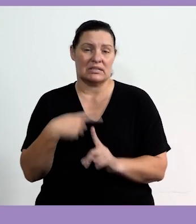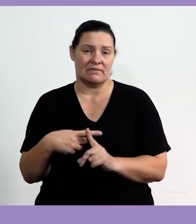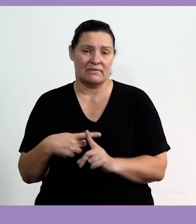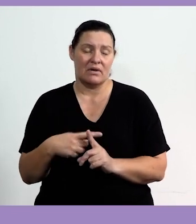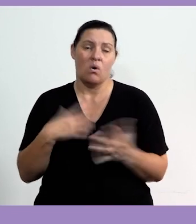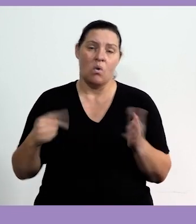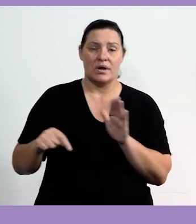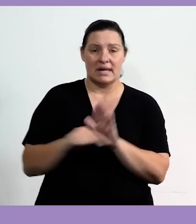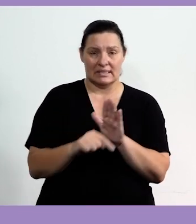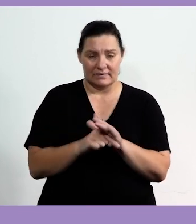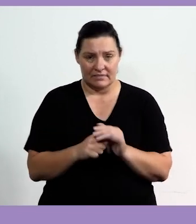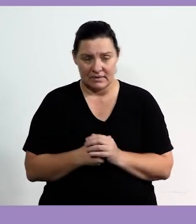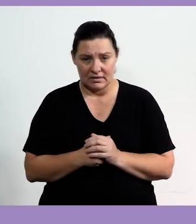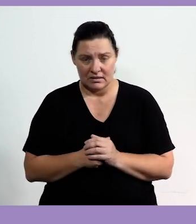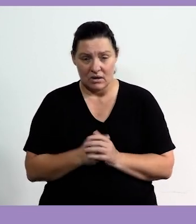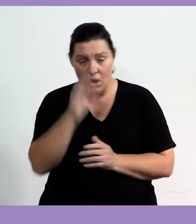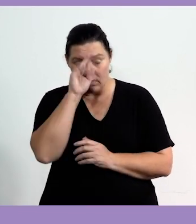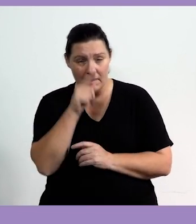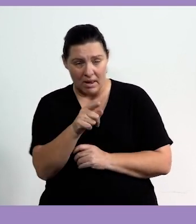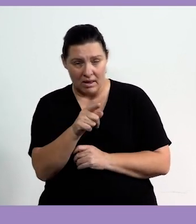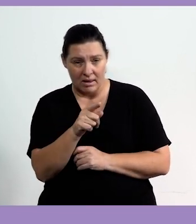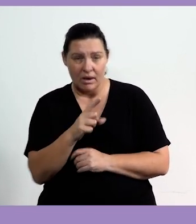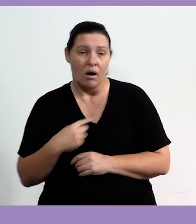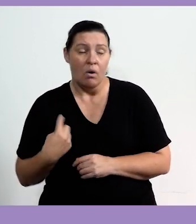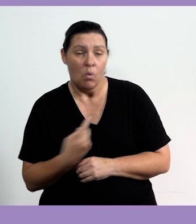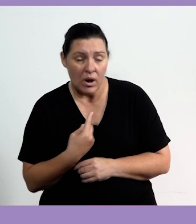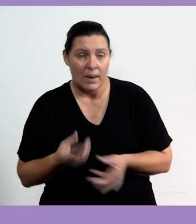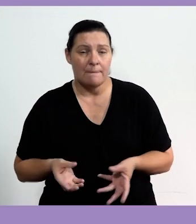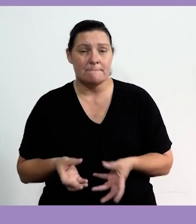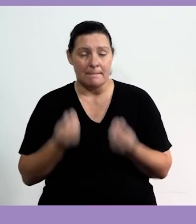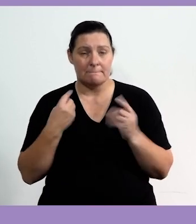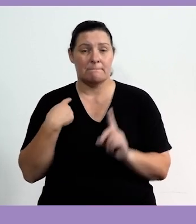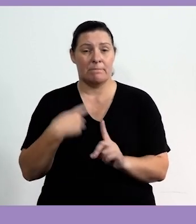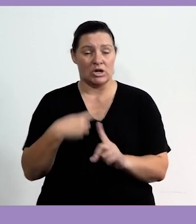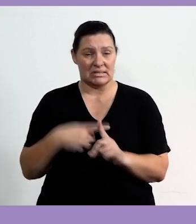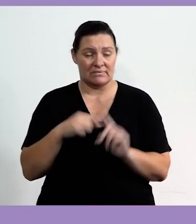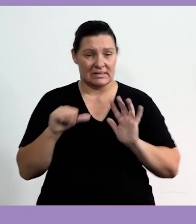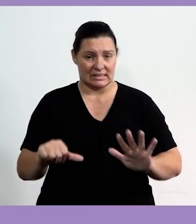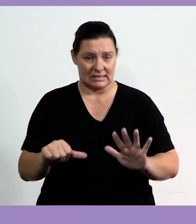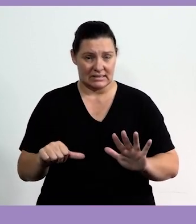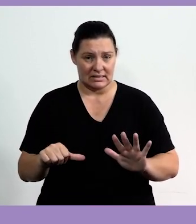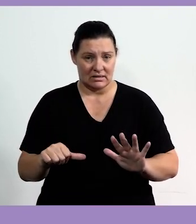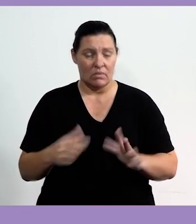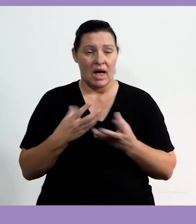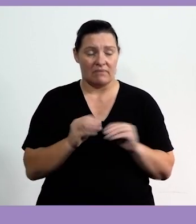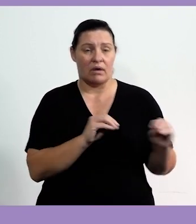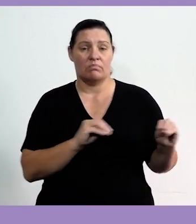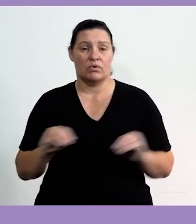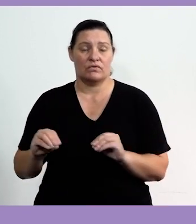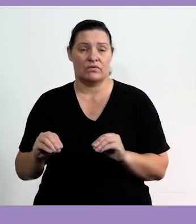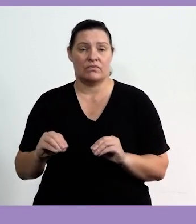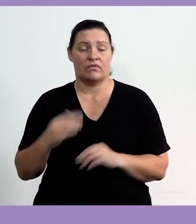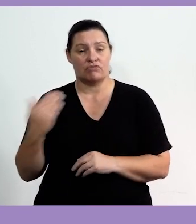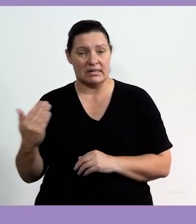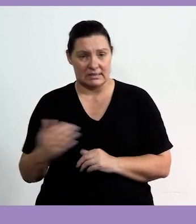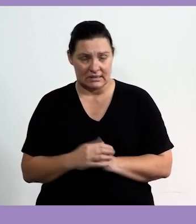that it is positive or negative. Remember, for us to get that positive 6, we